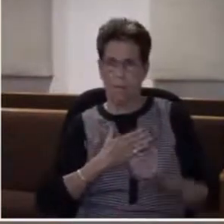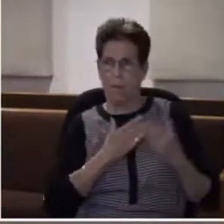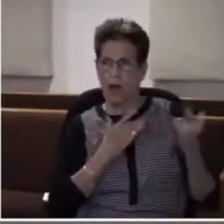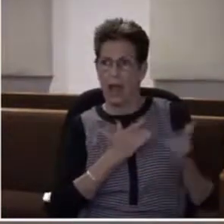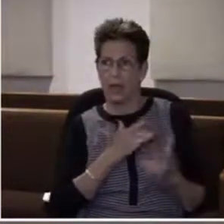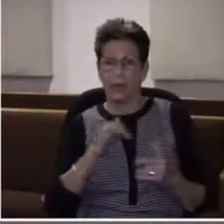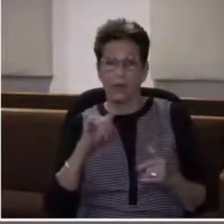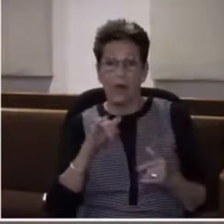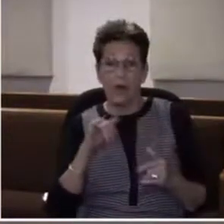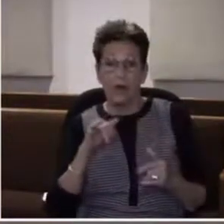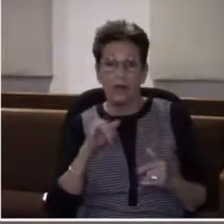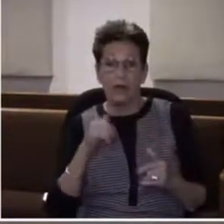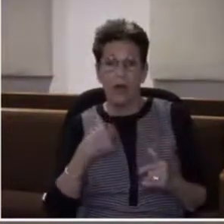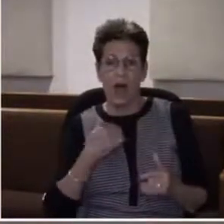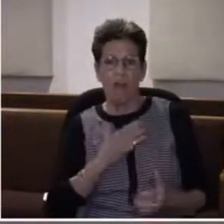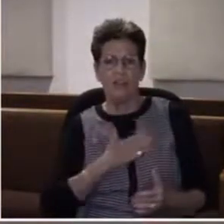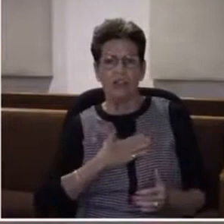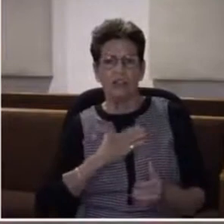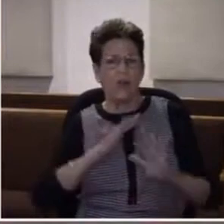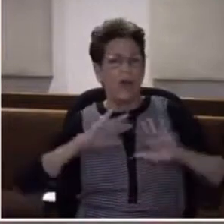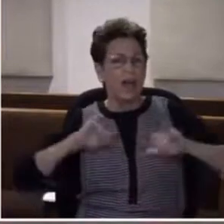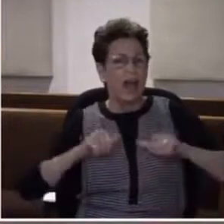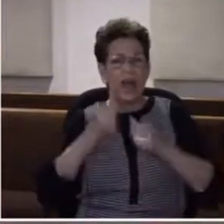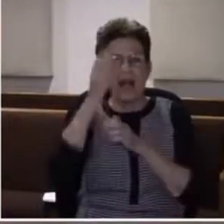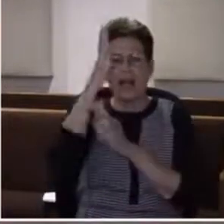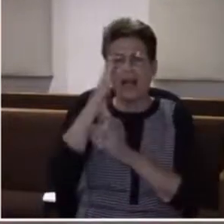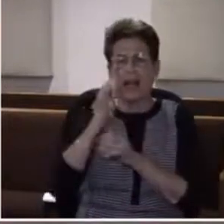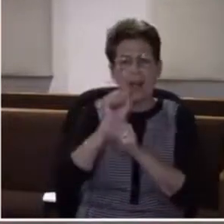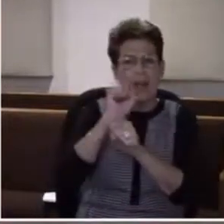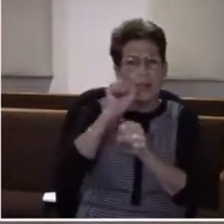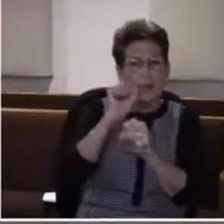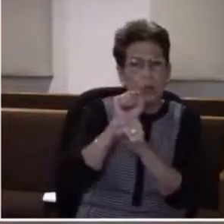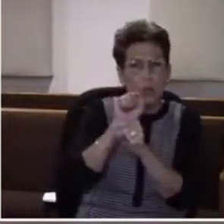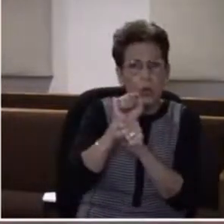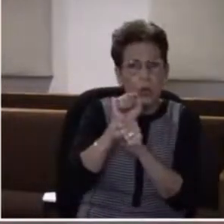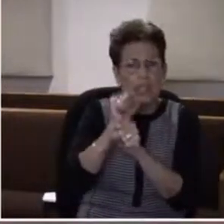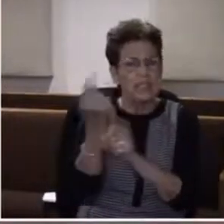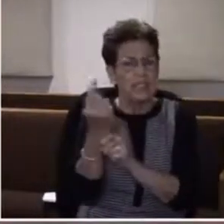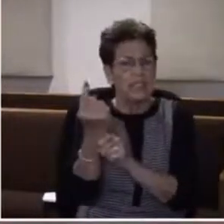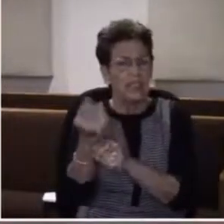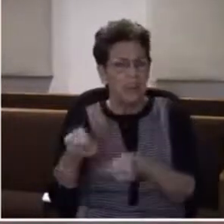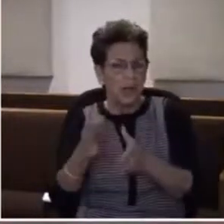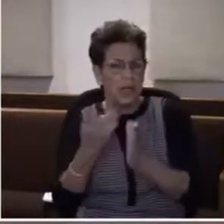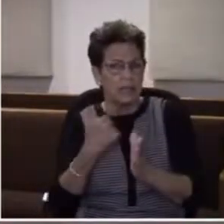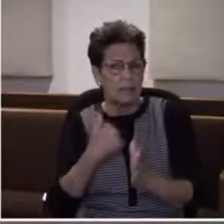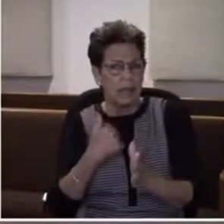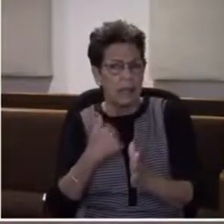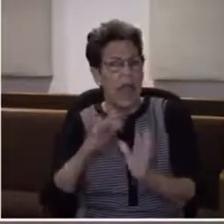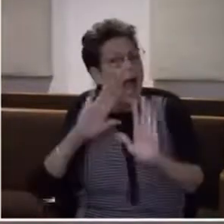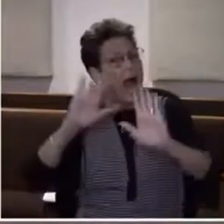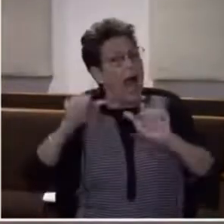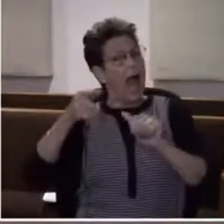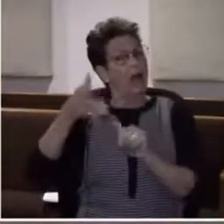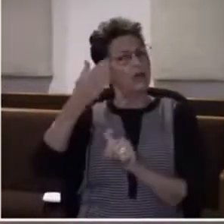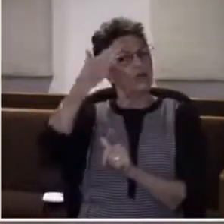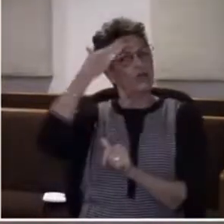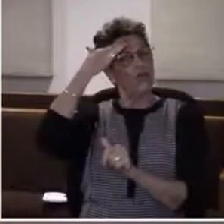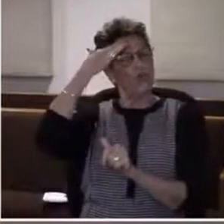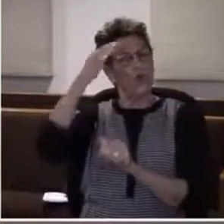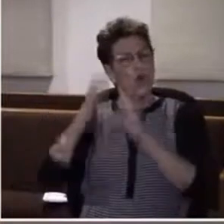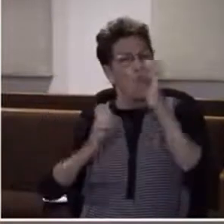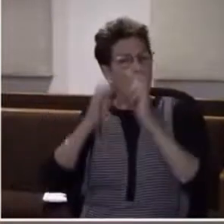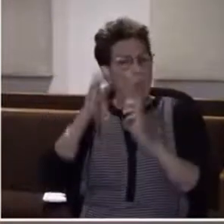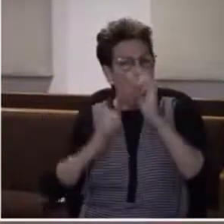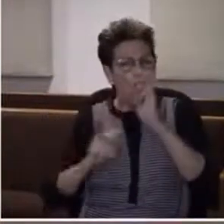also enjoyed it in watching how God has worked. Somebody asked me, how do you know which individuals to preach on through